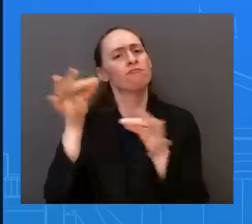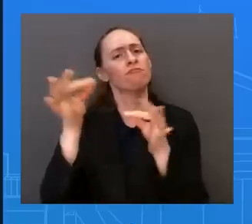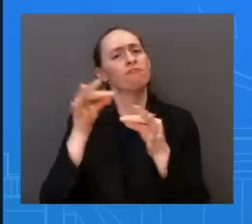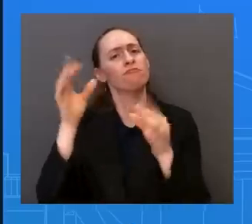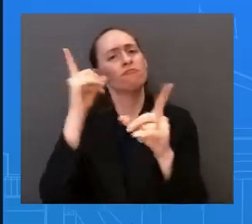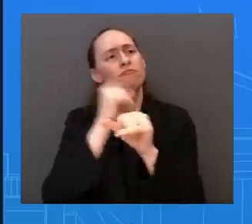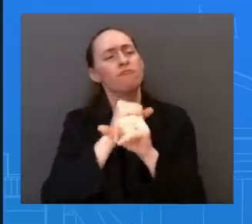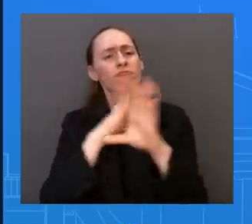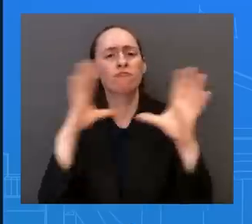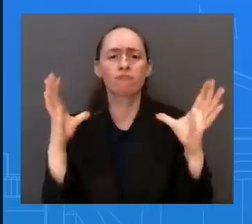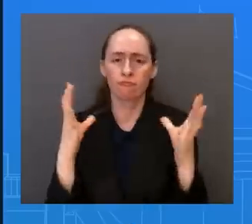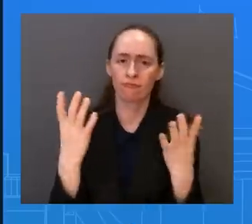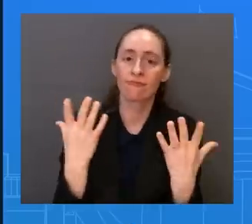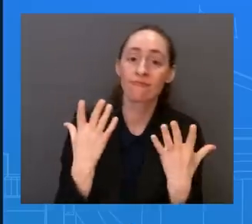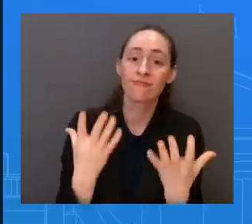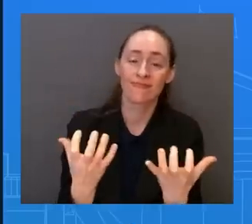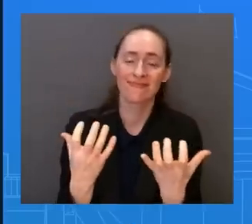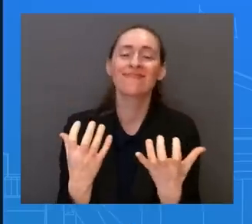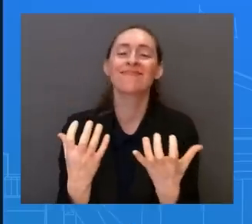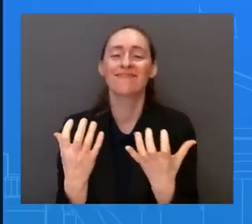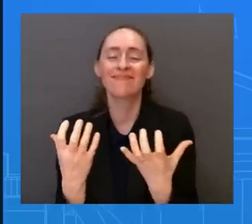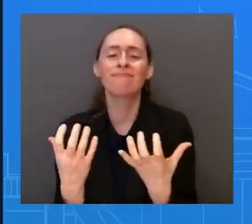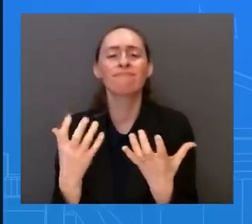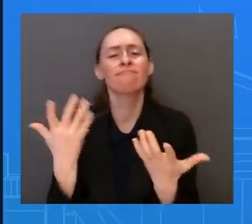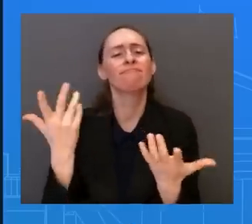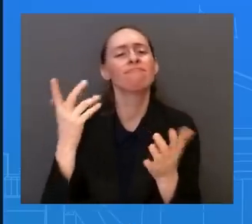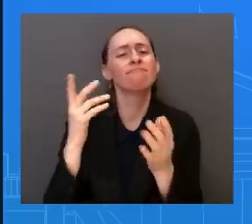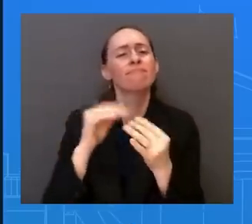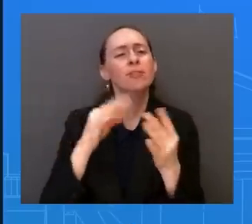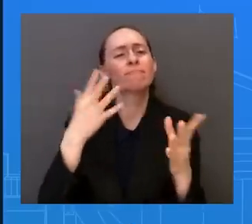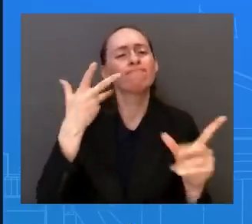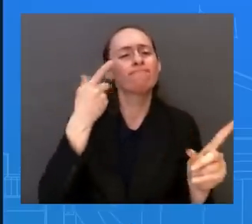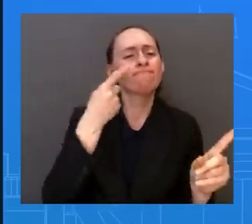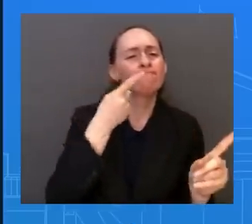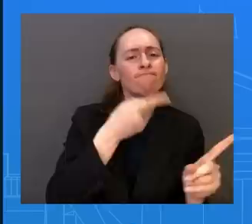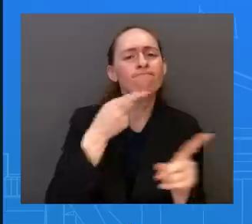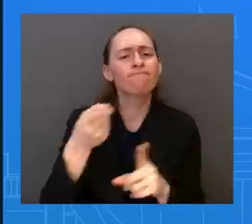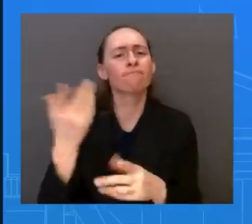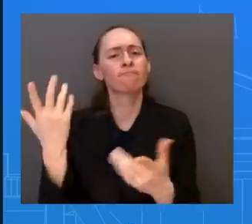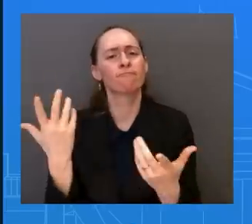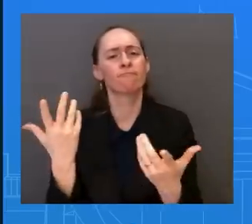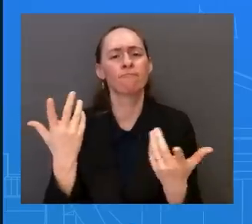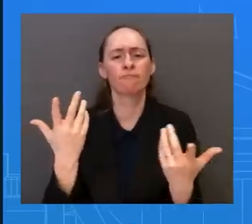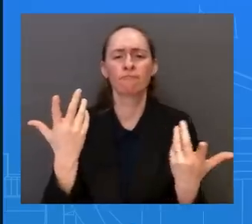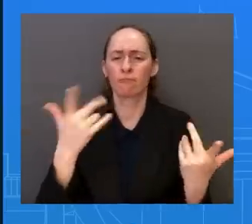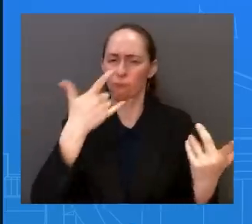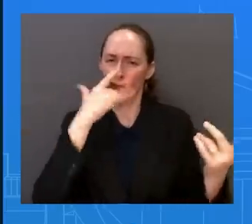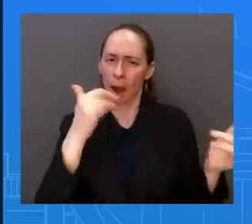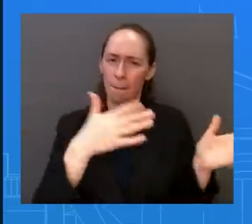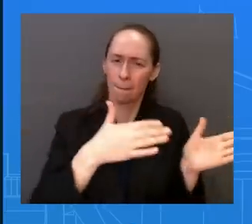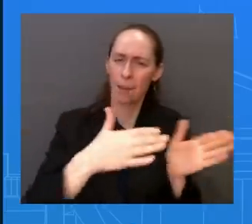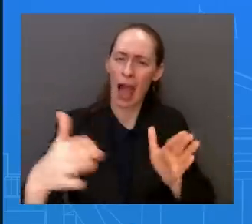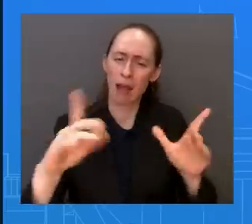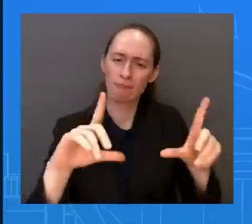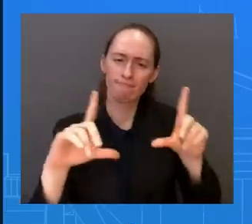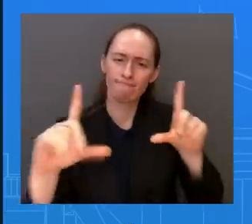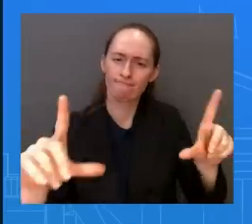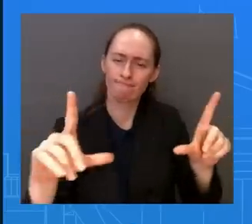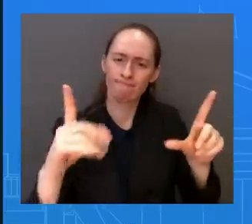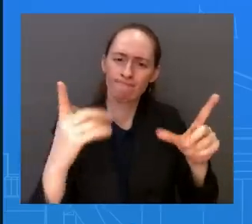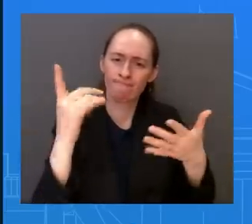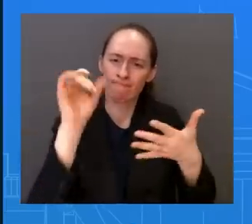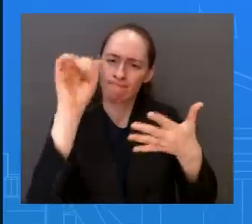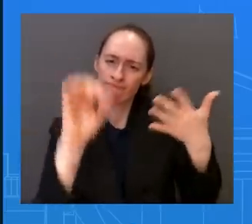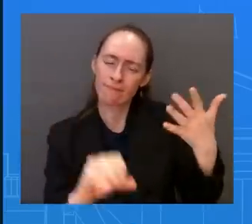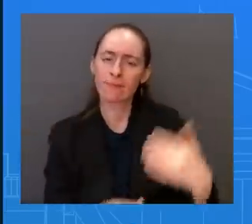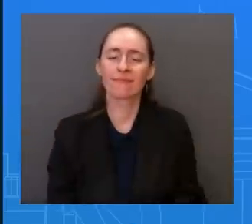back into the broader frame that really compelled him to run for president in the first place,